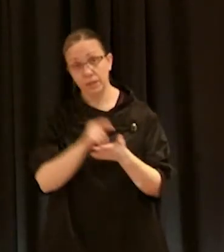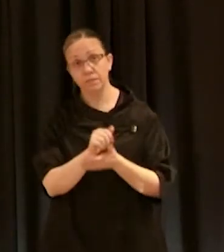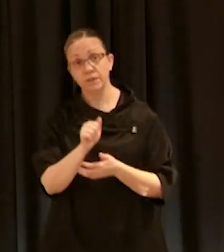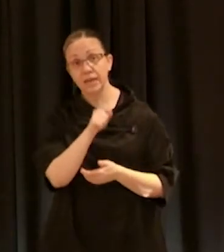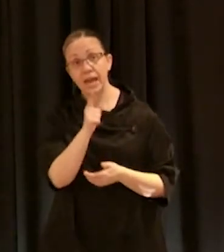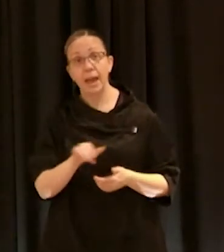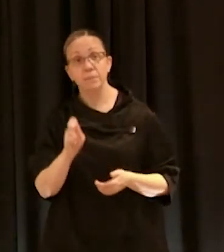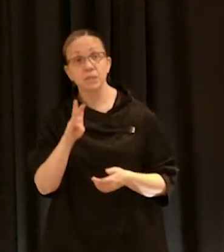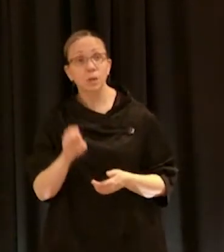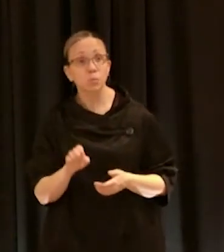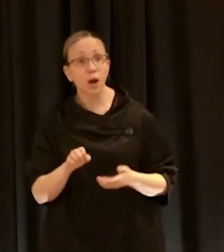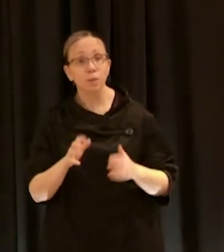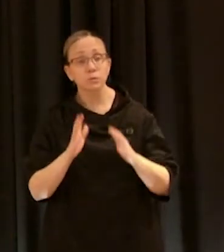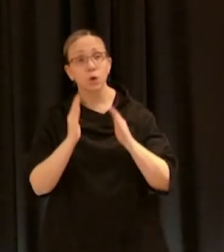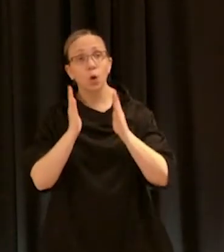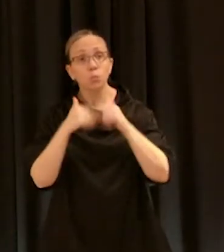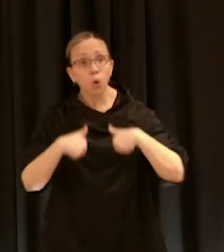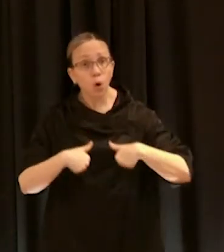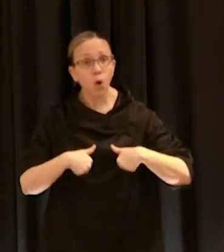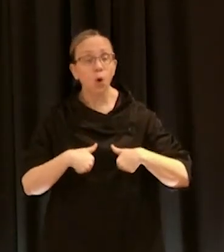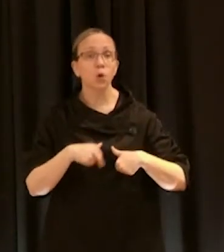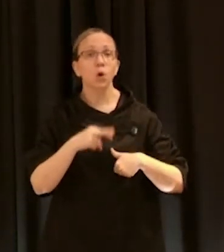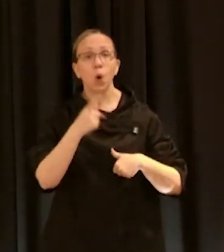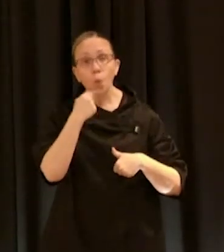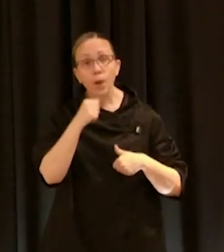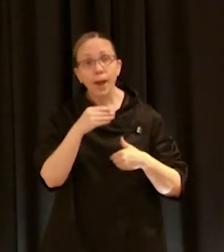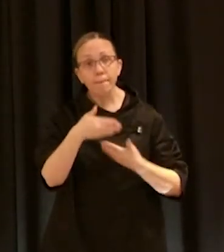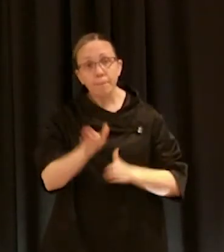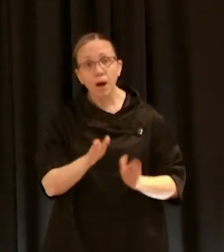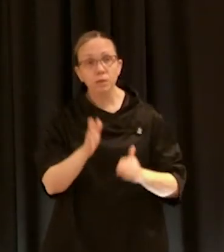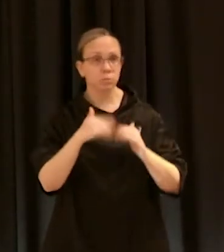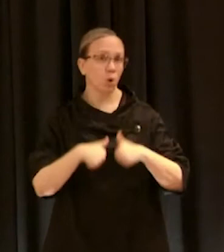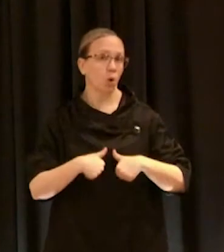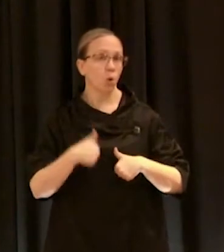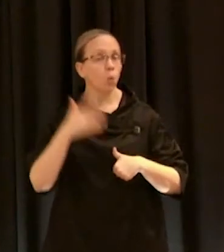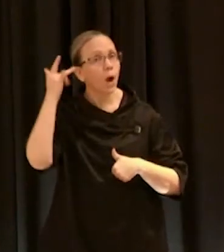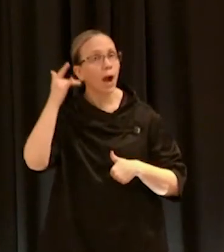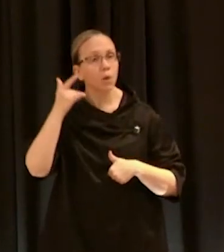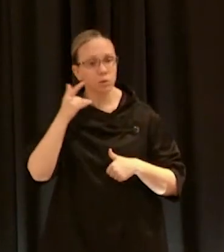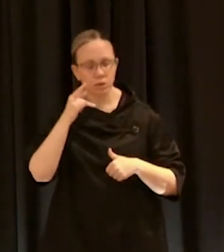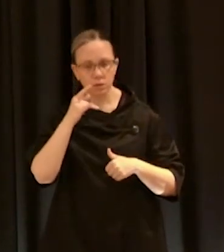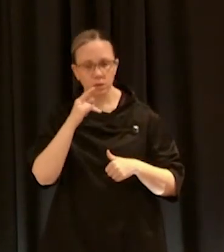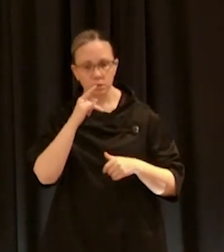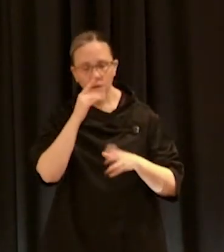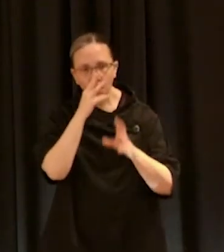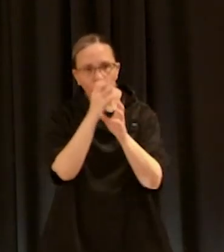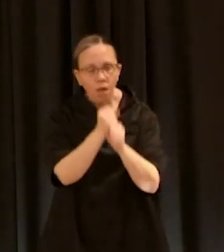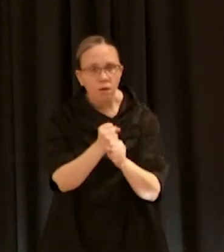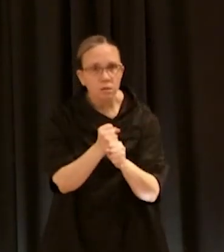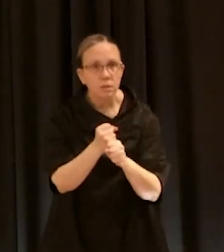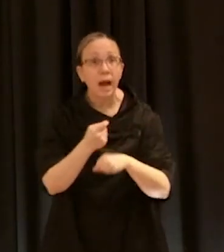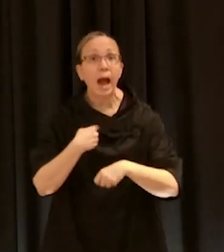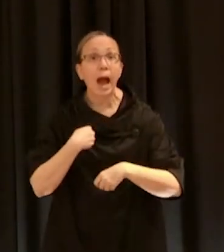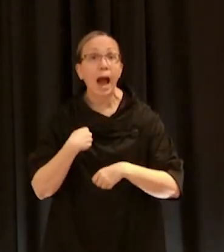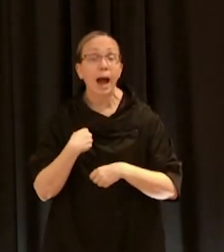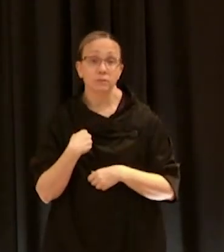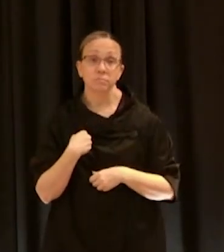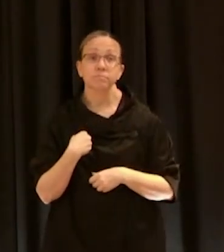Amazon Prime is broke. TV's broke. Redbox is broke. Everything is broke because we're just consuming stuff. And